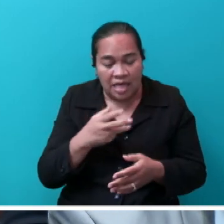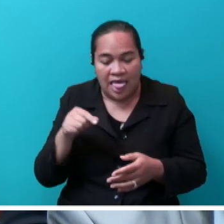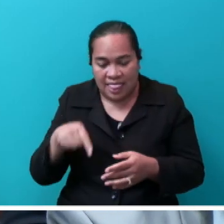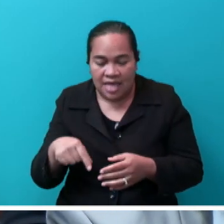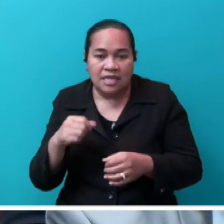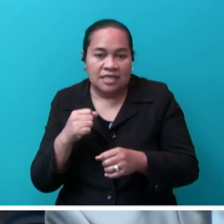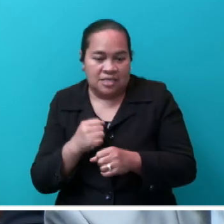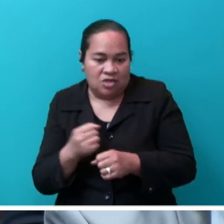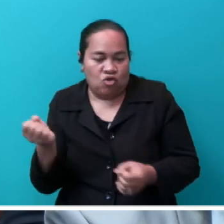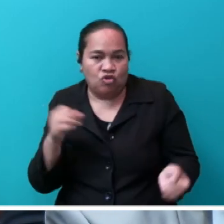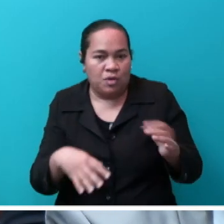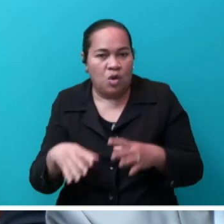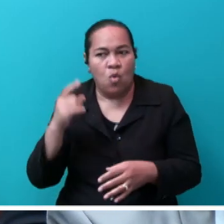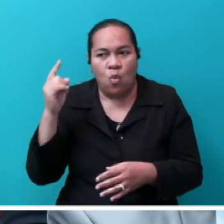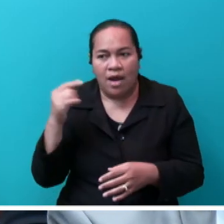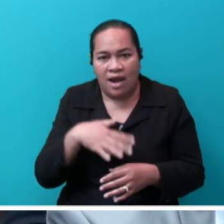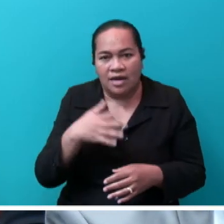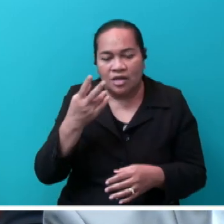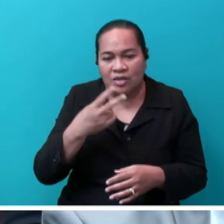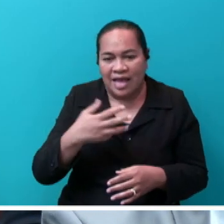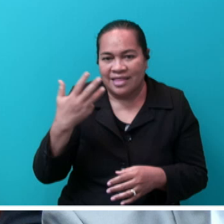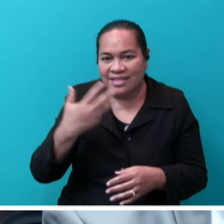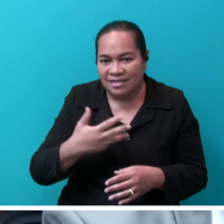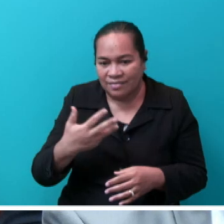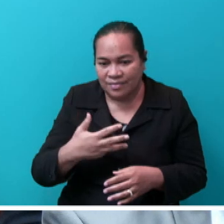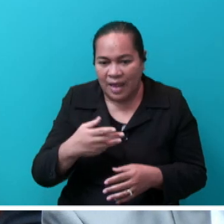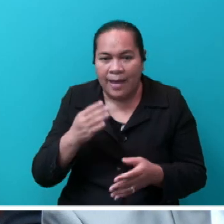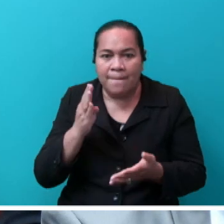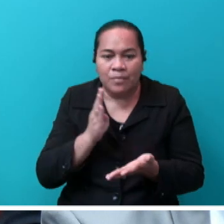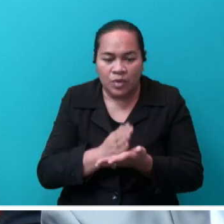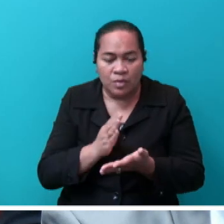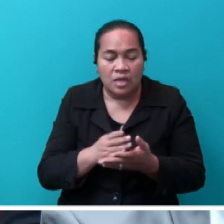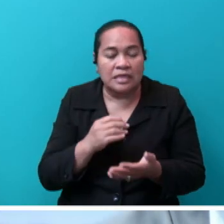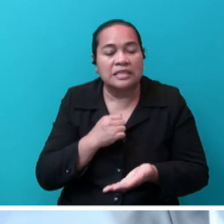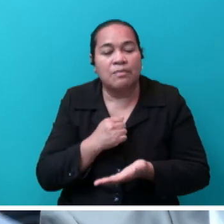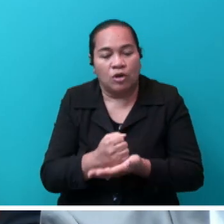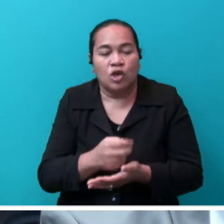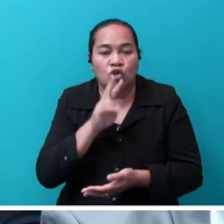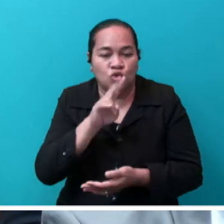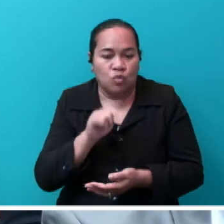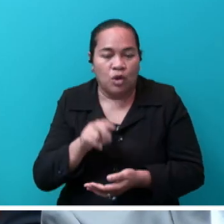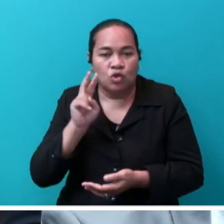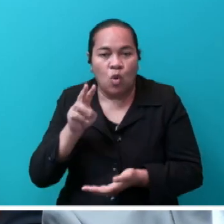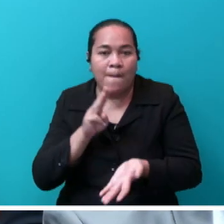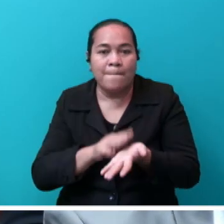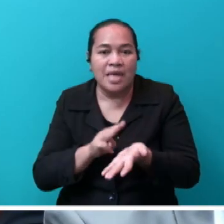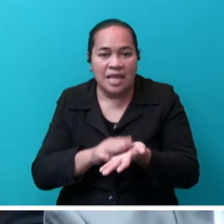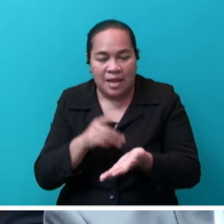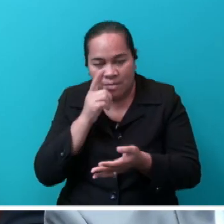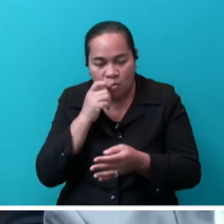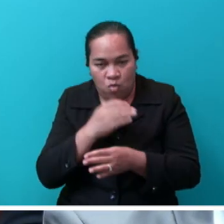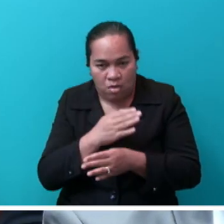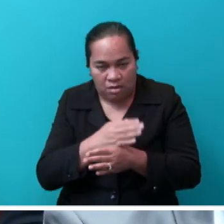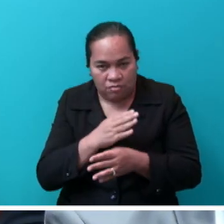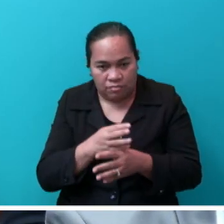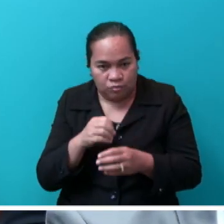$192 billion to Oceania's GDP, supporting over 2.2 million jobs. If we invest in